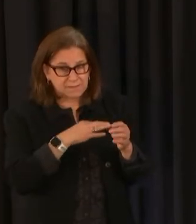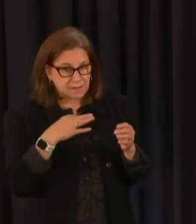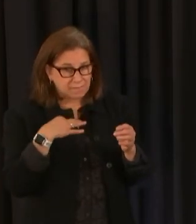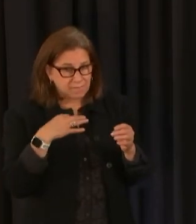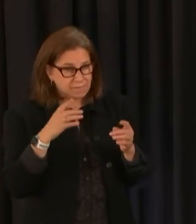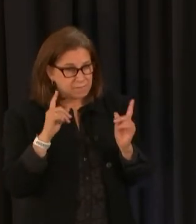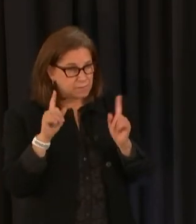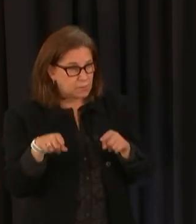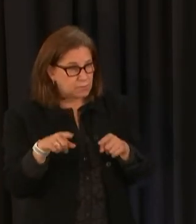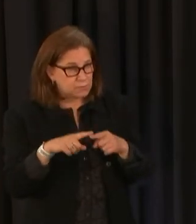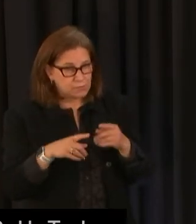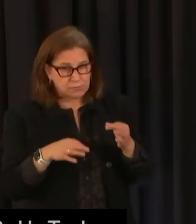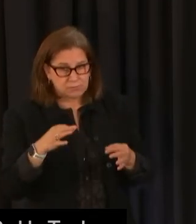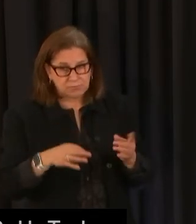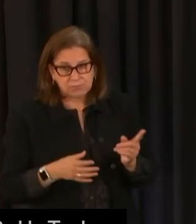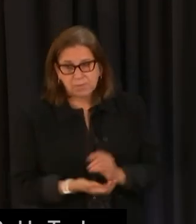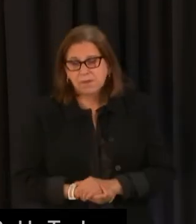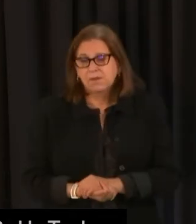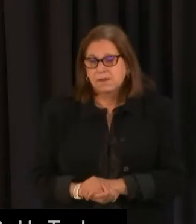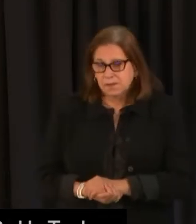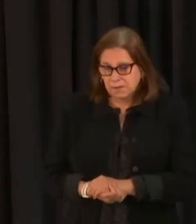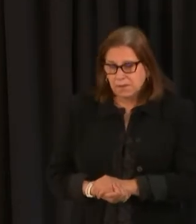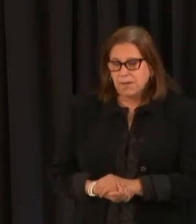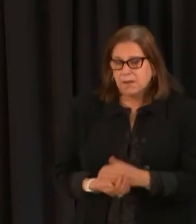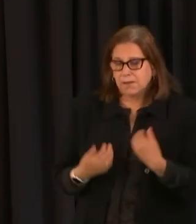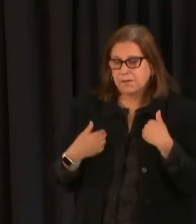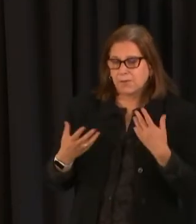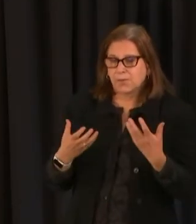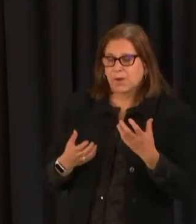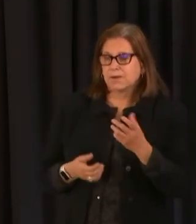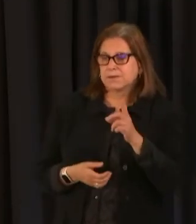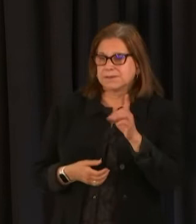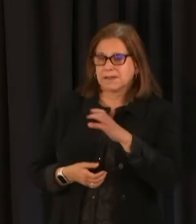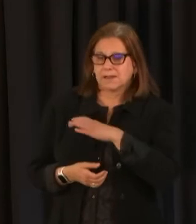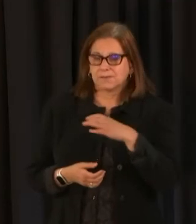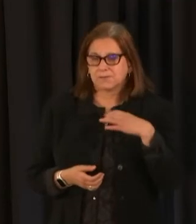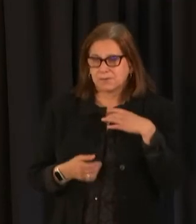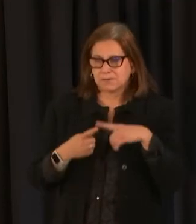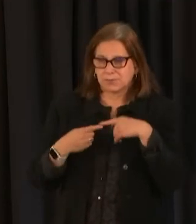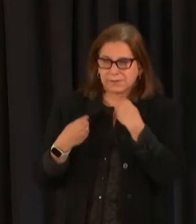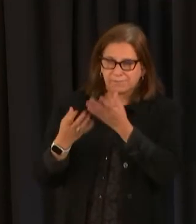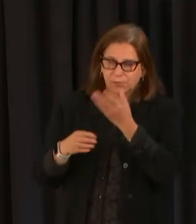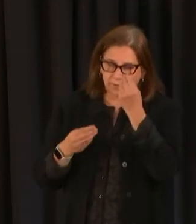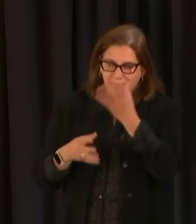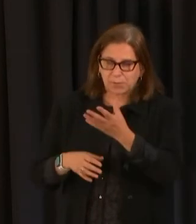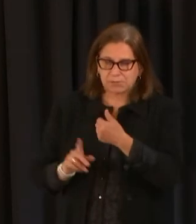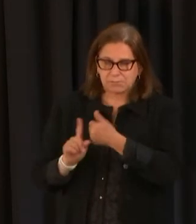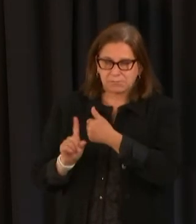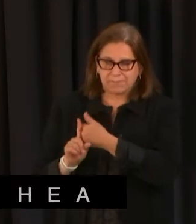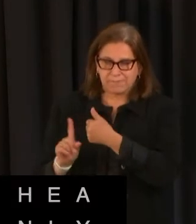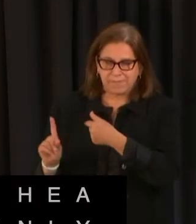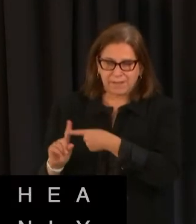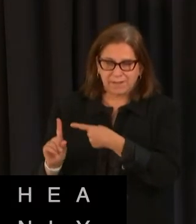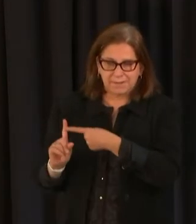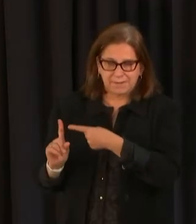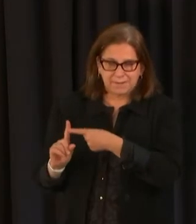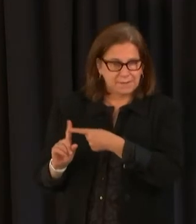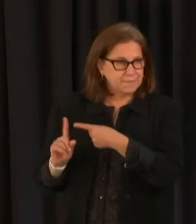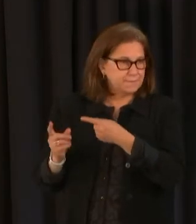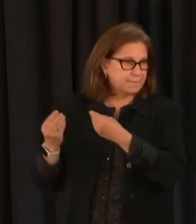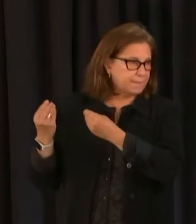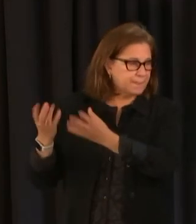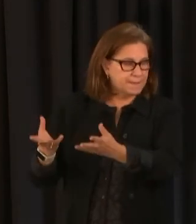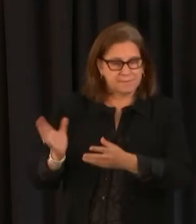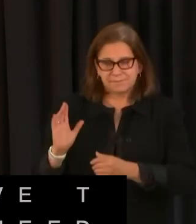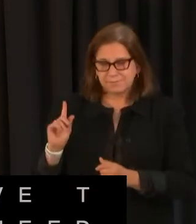hearing? Well, certainly we want the council to have the information that they need, and we will continue to work